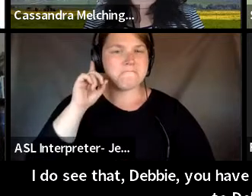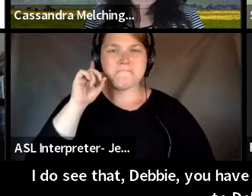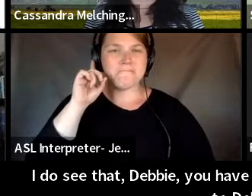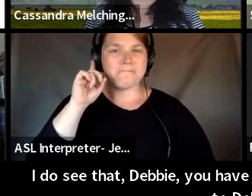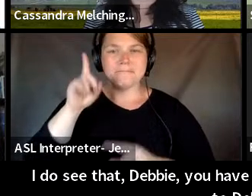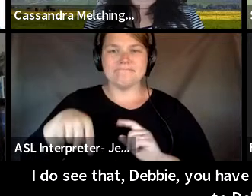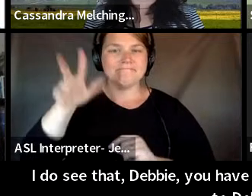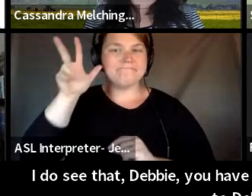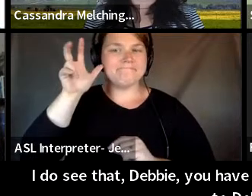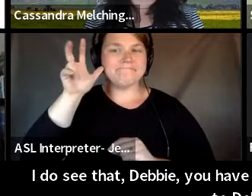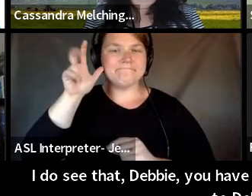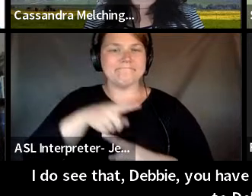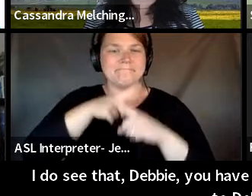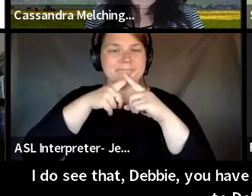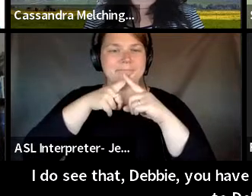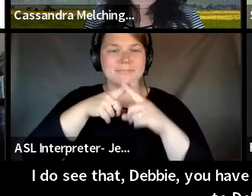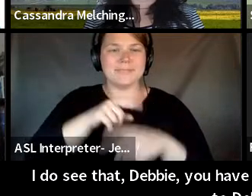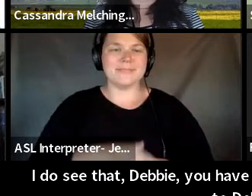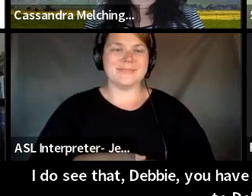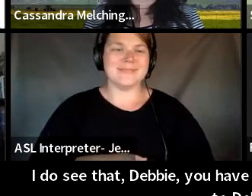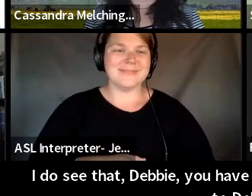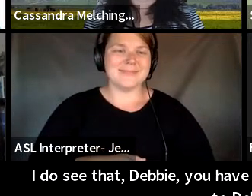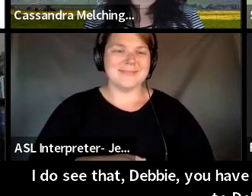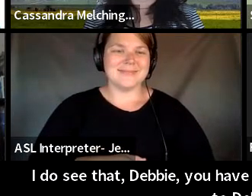Debbie, you are muted.